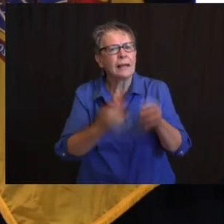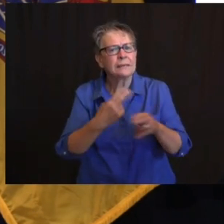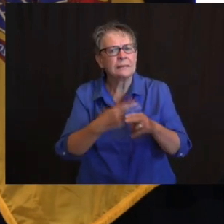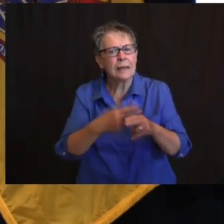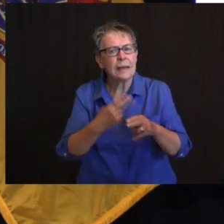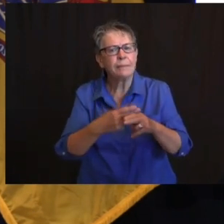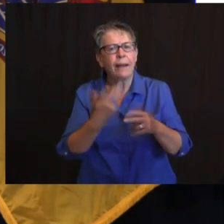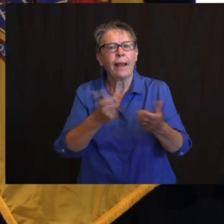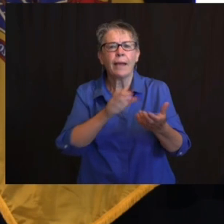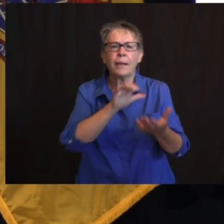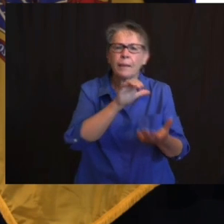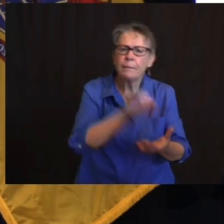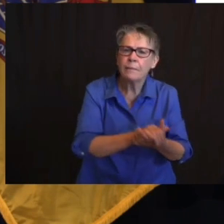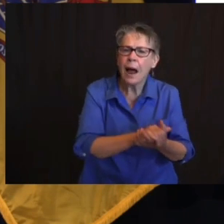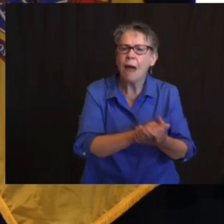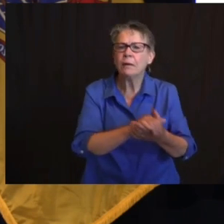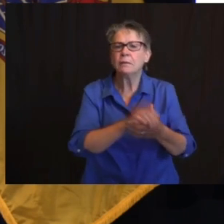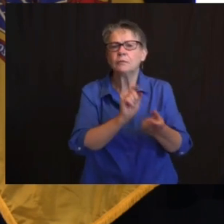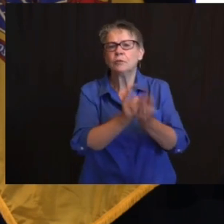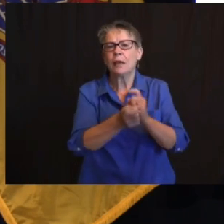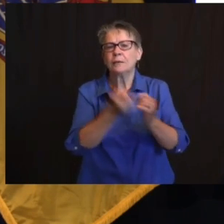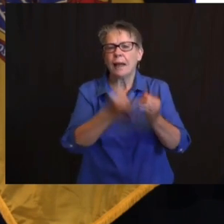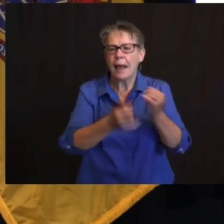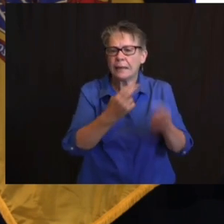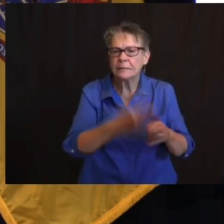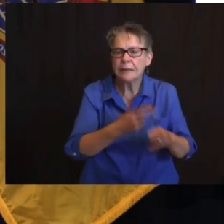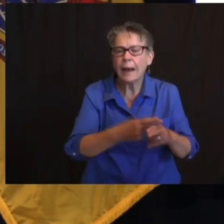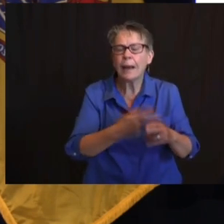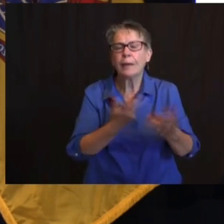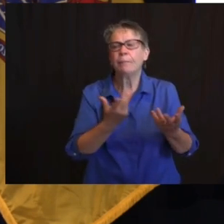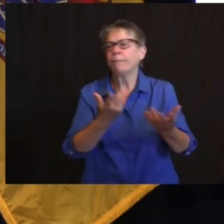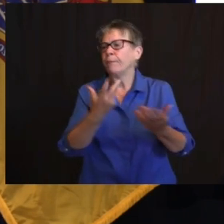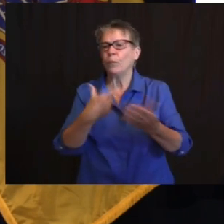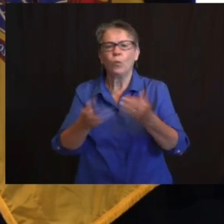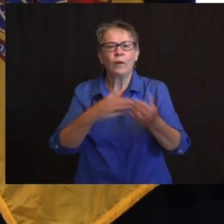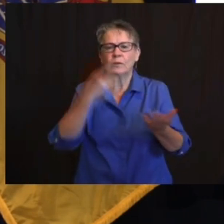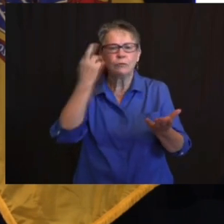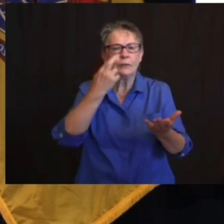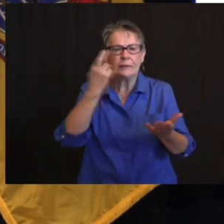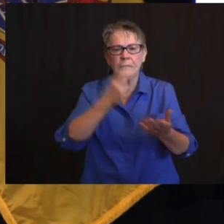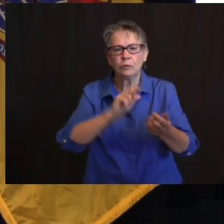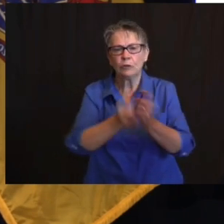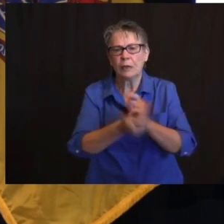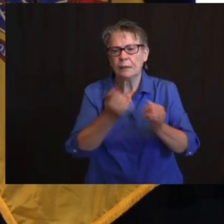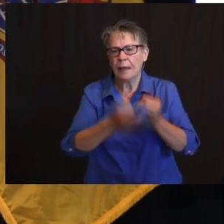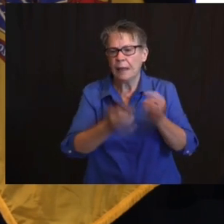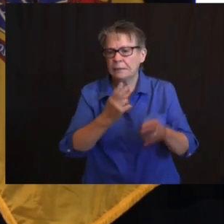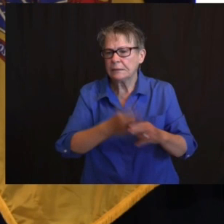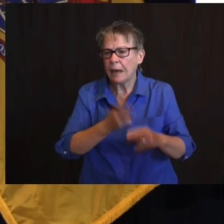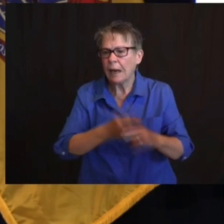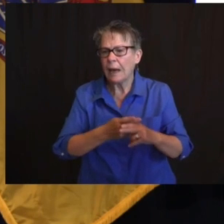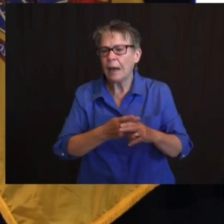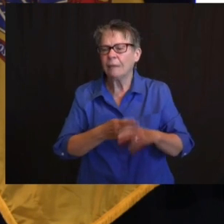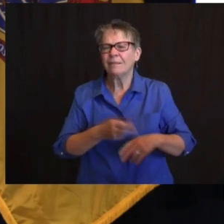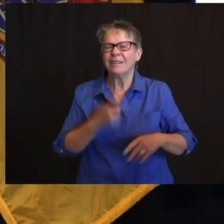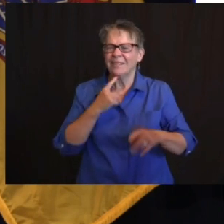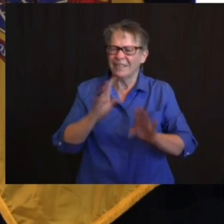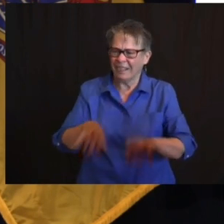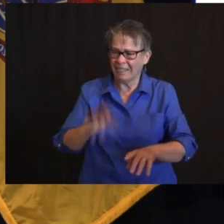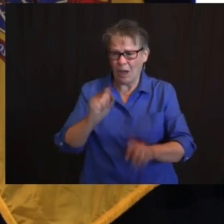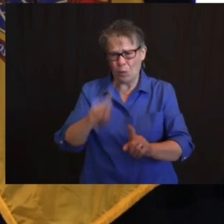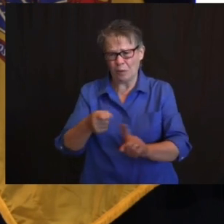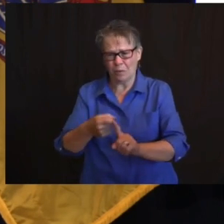reason. And the last one is fully off topic. So Amy Klobuchar pulled out of